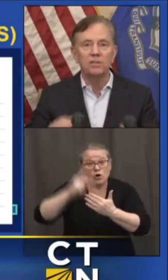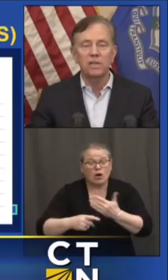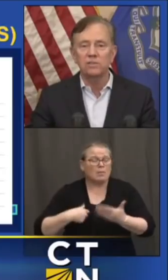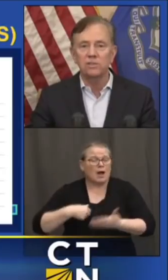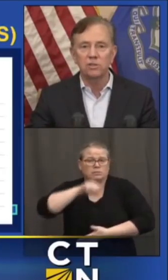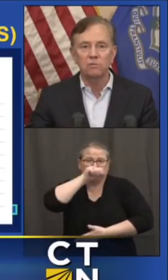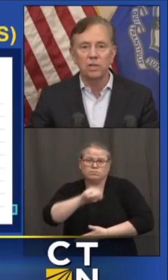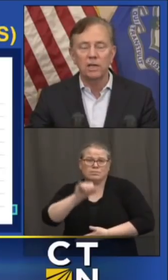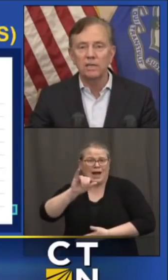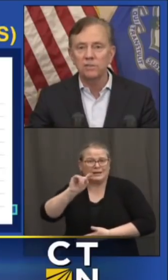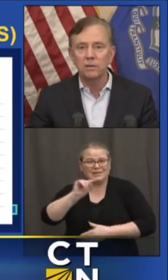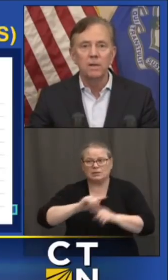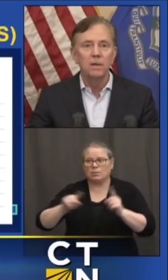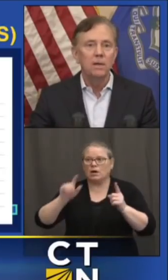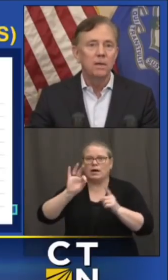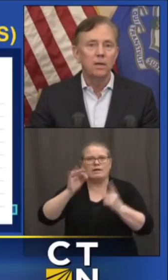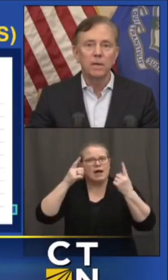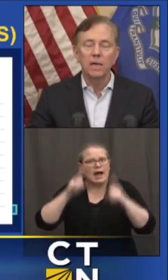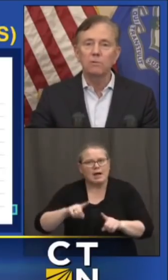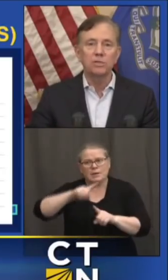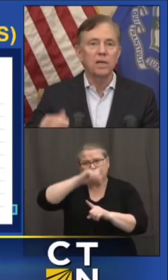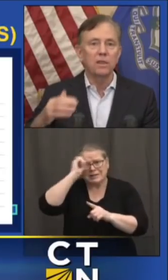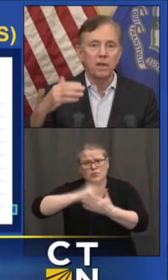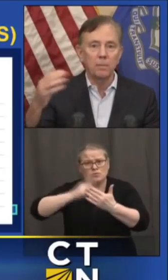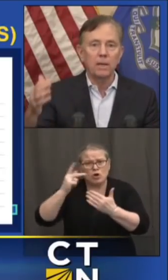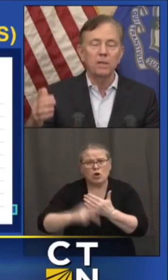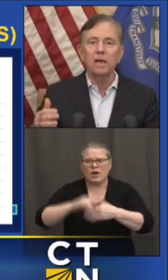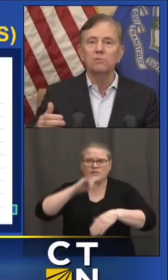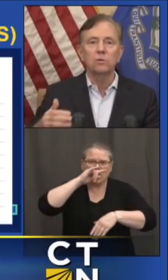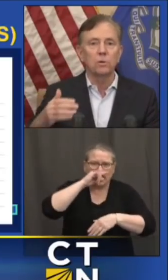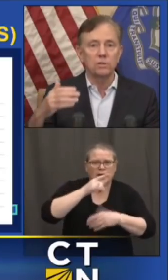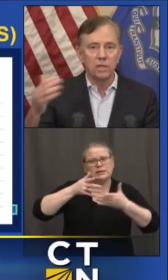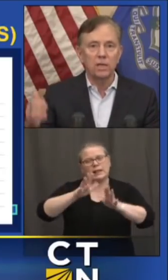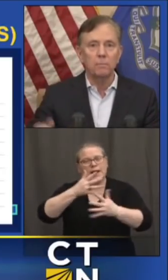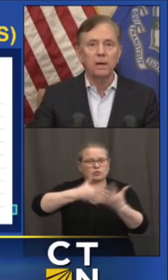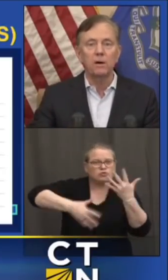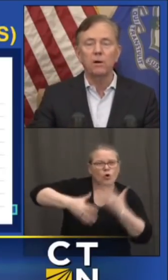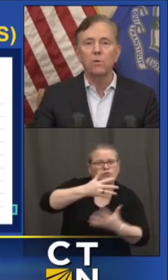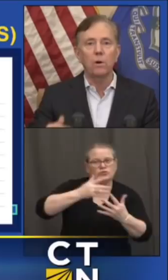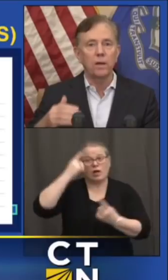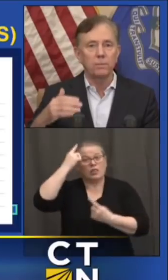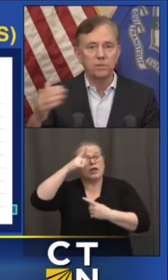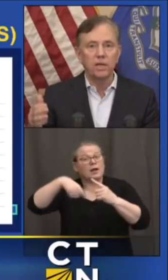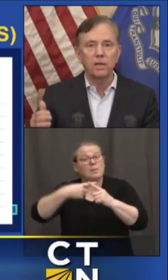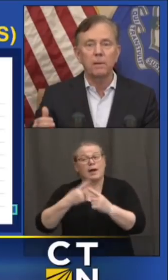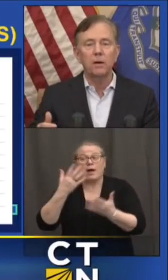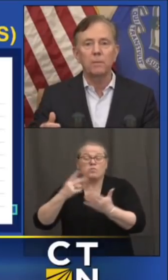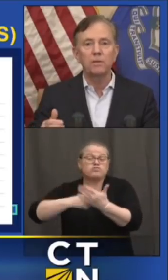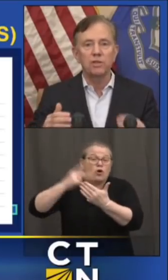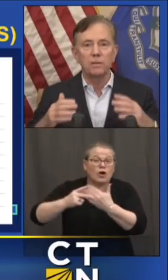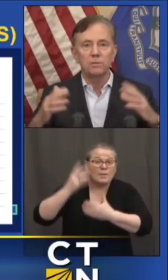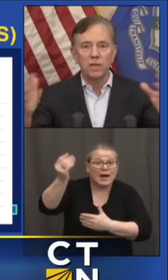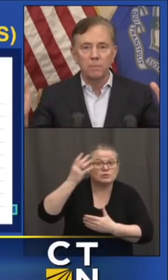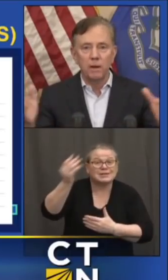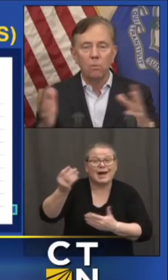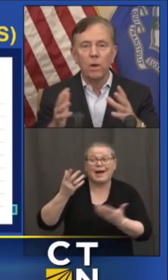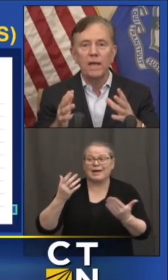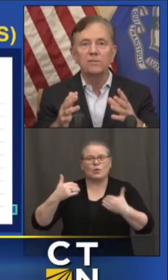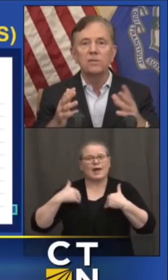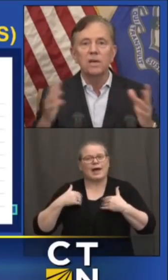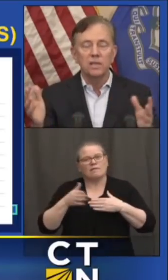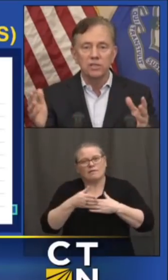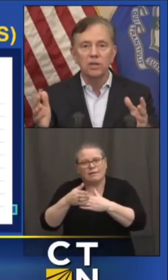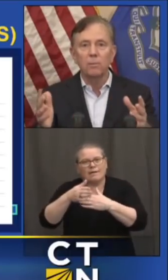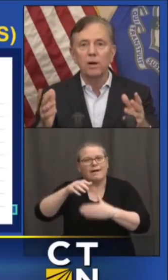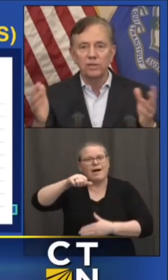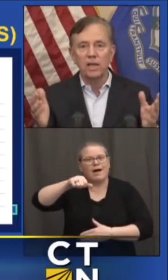haven't had a chance to socialize? Miguel was saying, think about the outdoors, think about our aquariums, think about our museums, think about